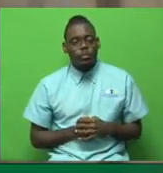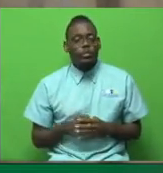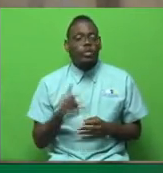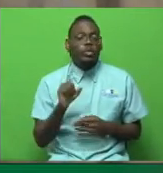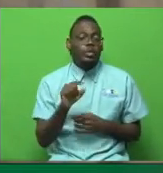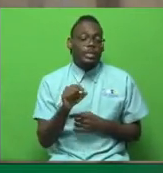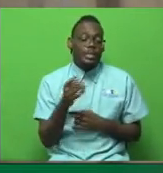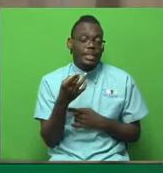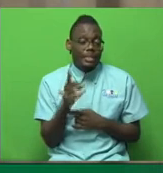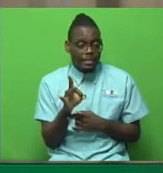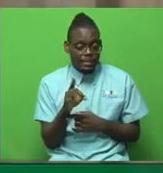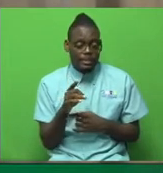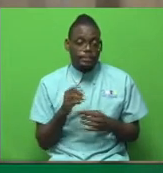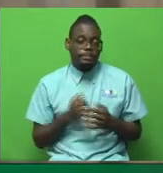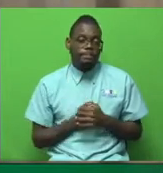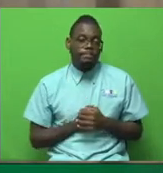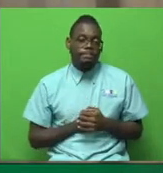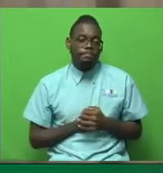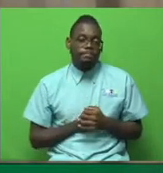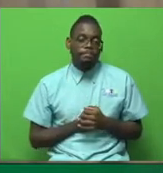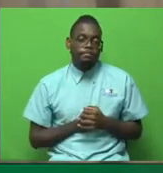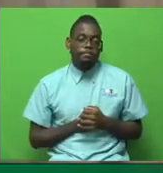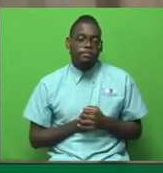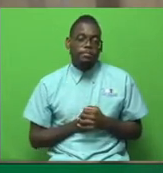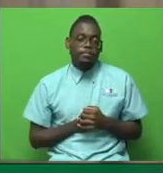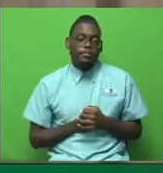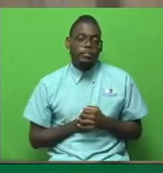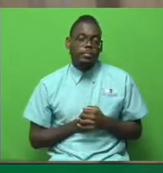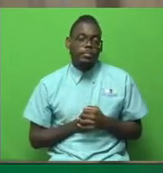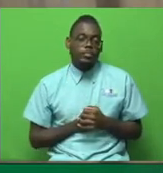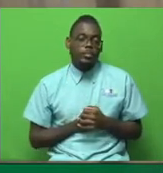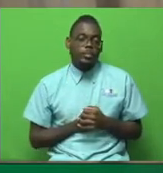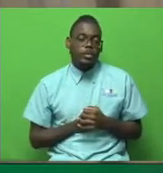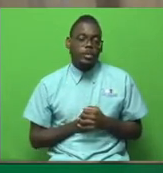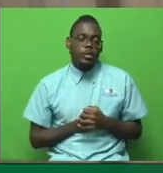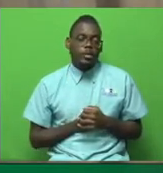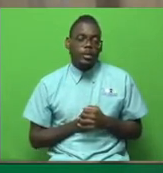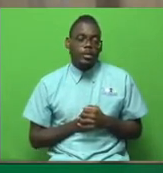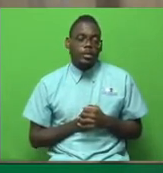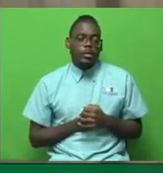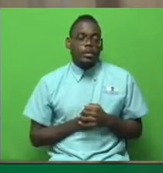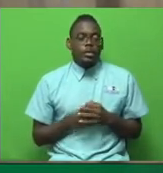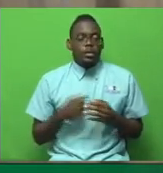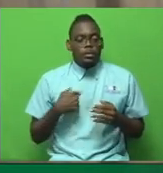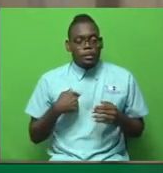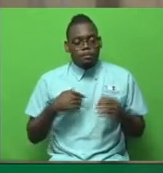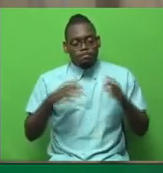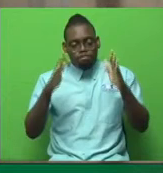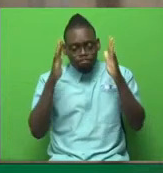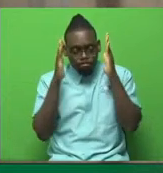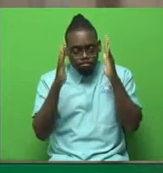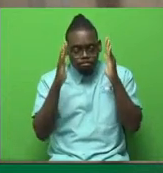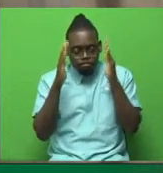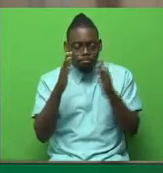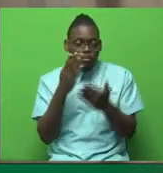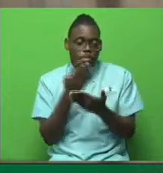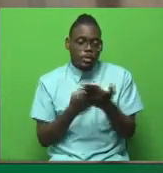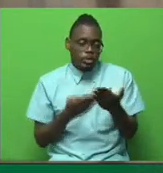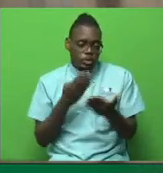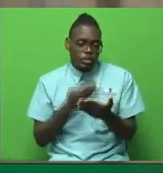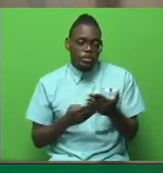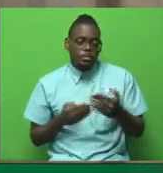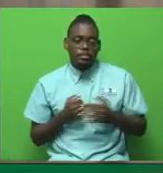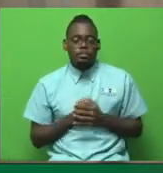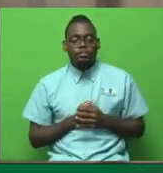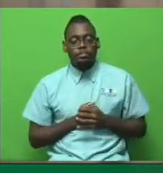I sat in the other place and the same budget exercise I had the the